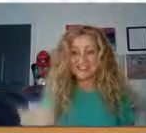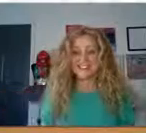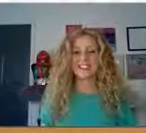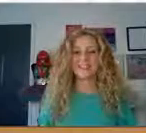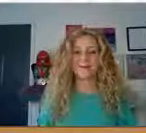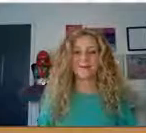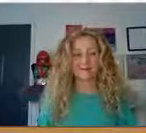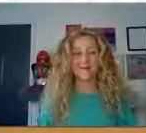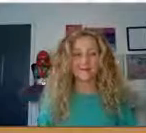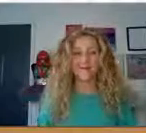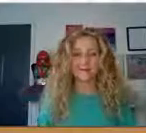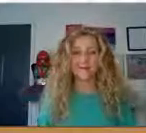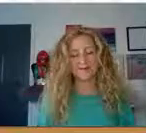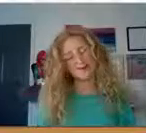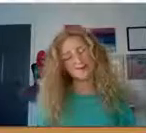snack. Yeah.